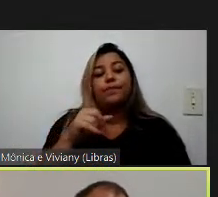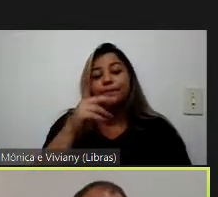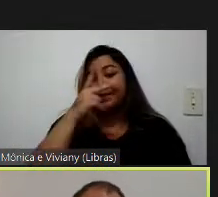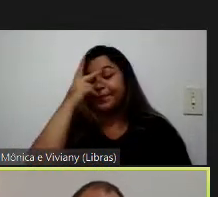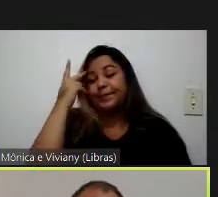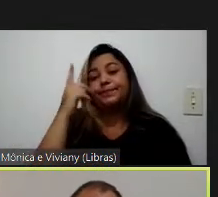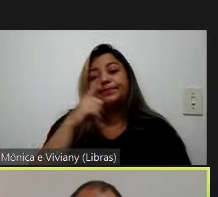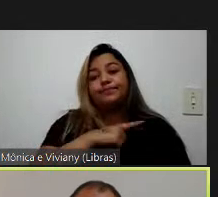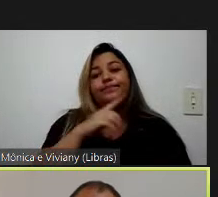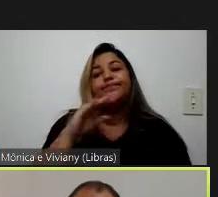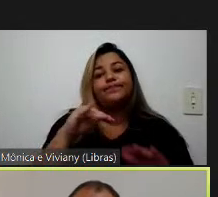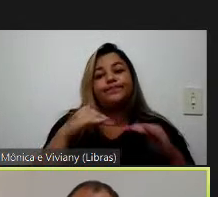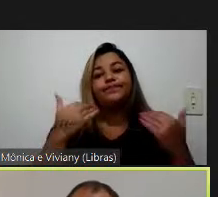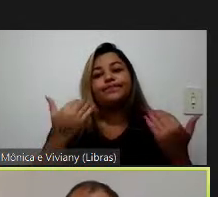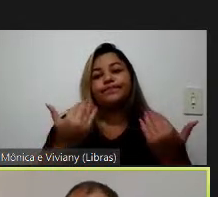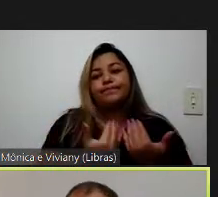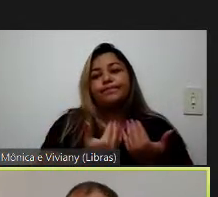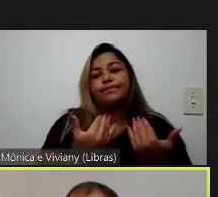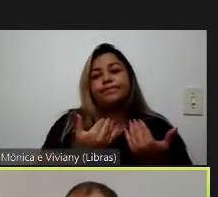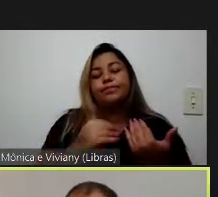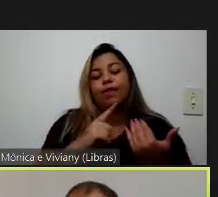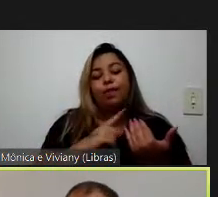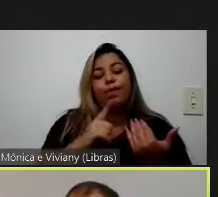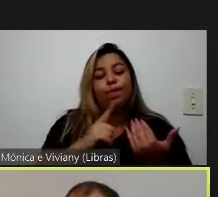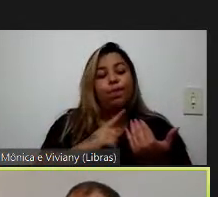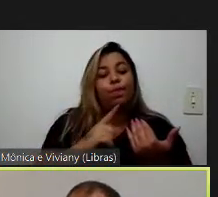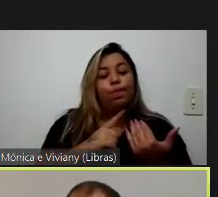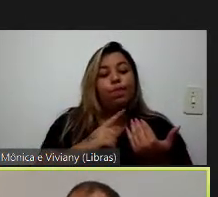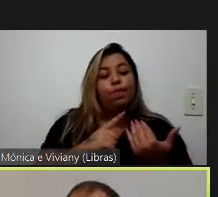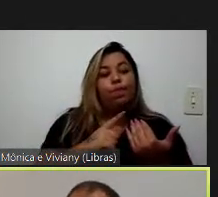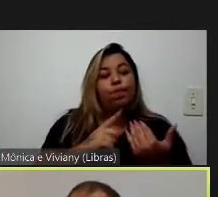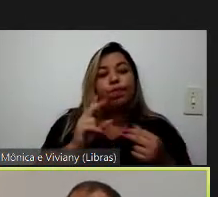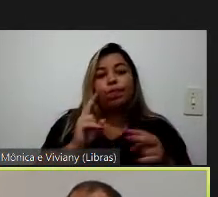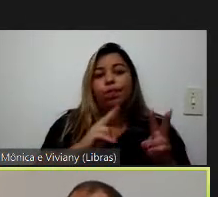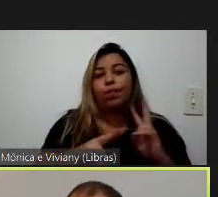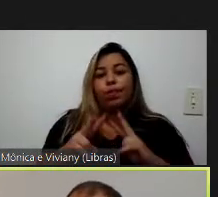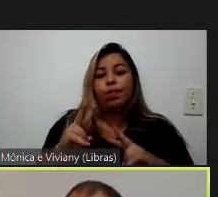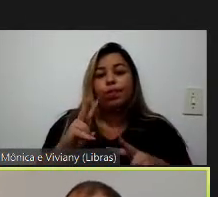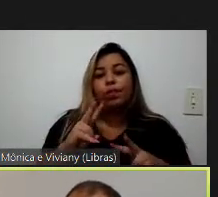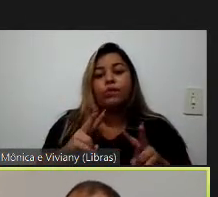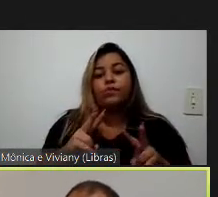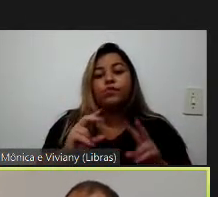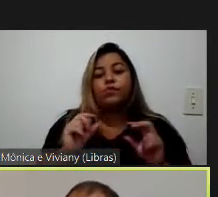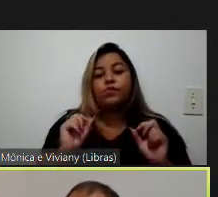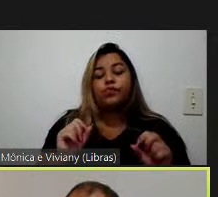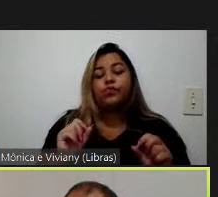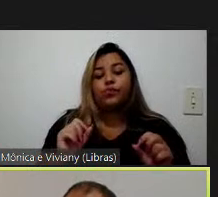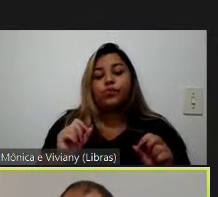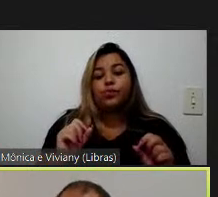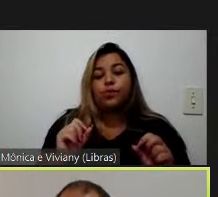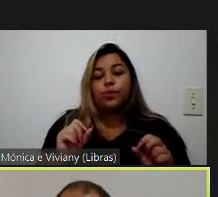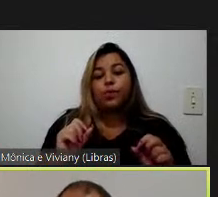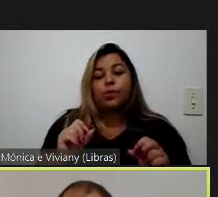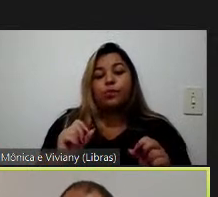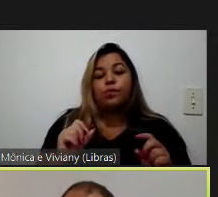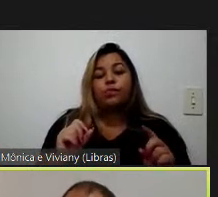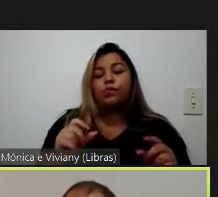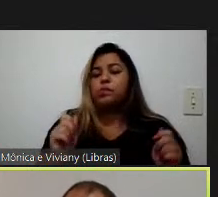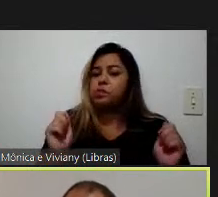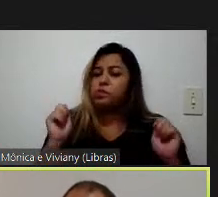Primary care, by contrast, is focused very much on the perspectives, the needs, the daily experiences of